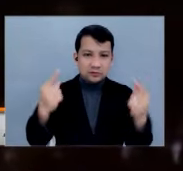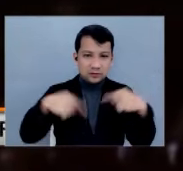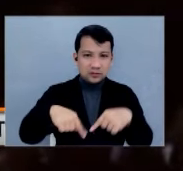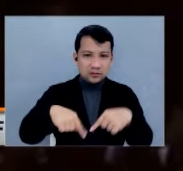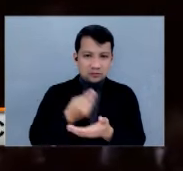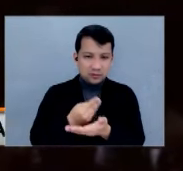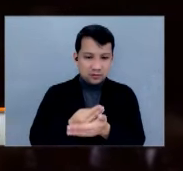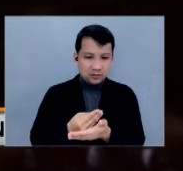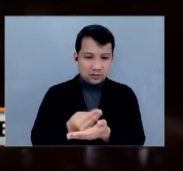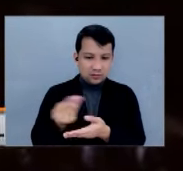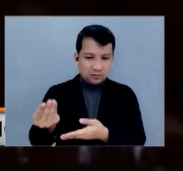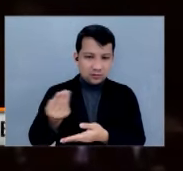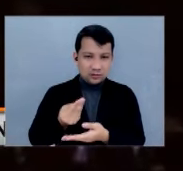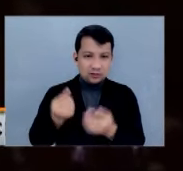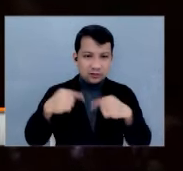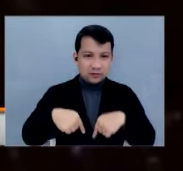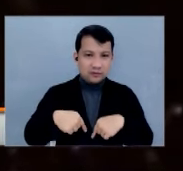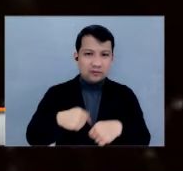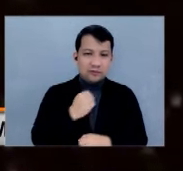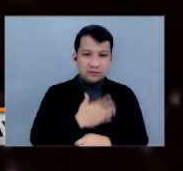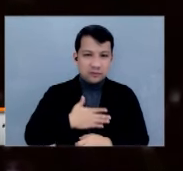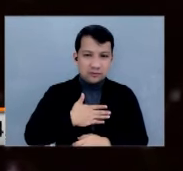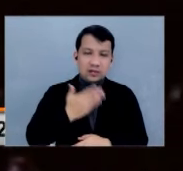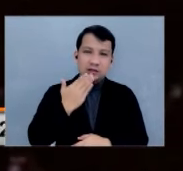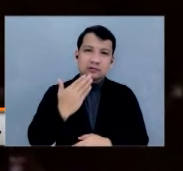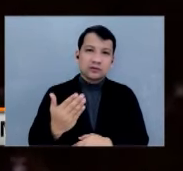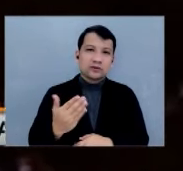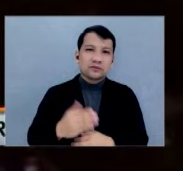me. And I really appreciate that. Thank you so much.